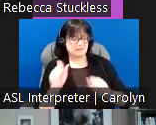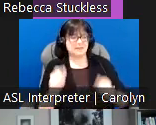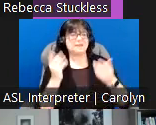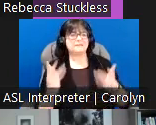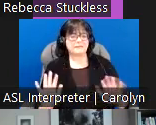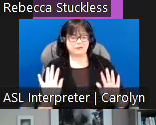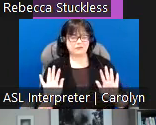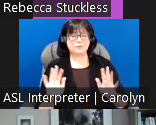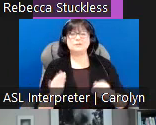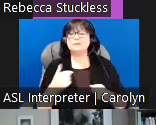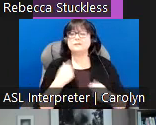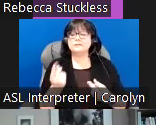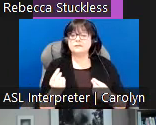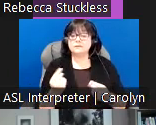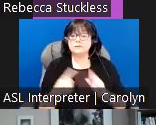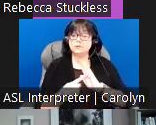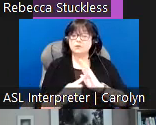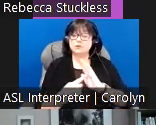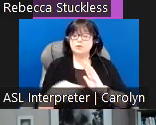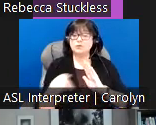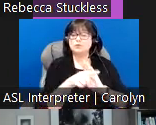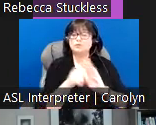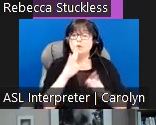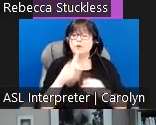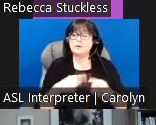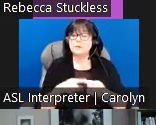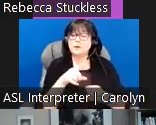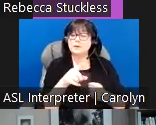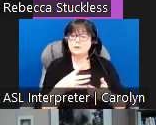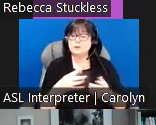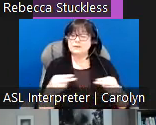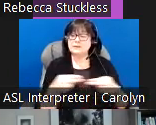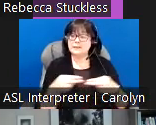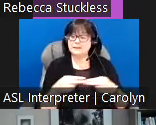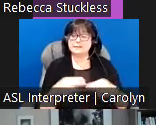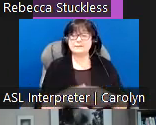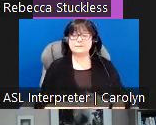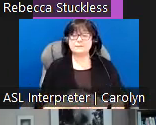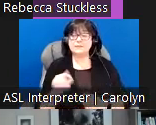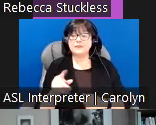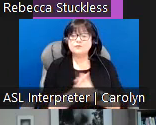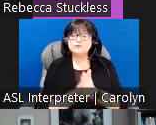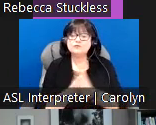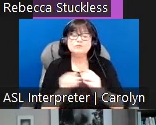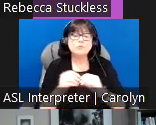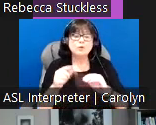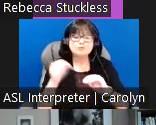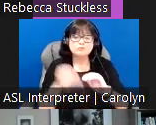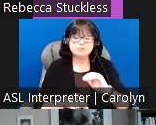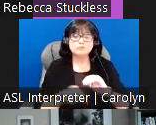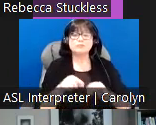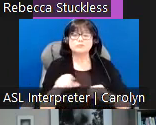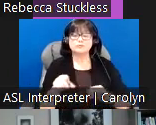point you in the direction of what these slides are talking about, and those who wish to explore them in more depth will have copies of